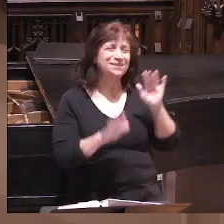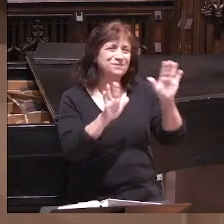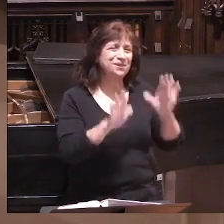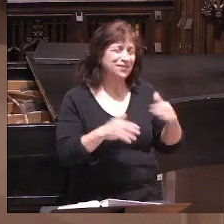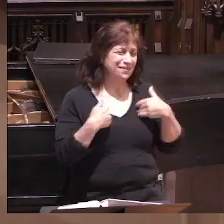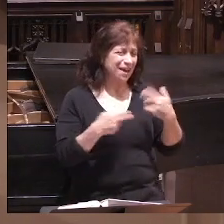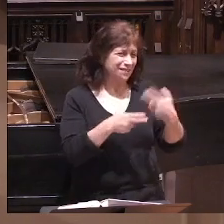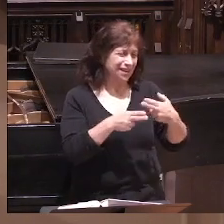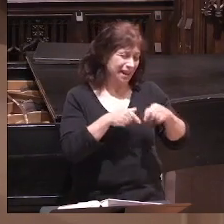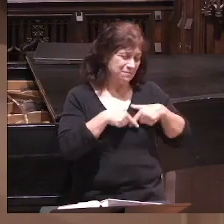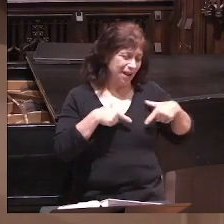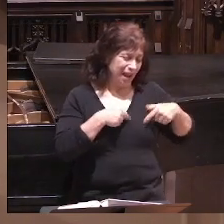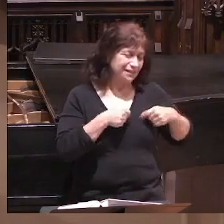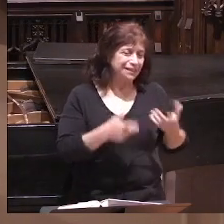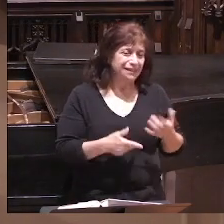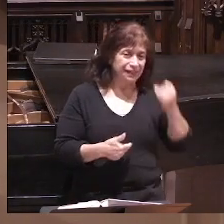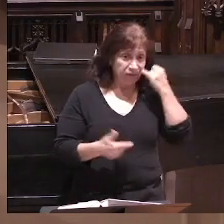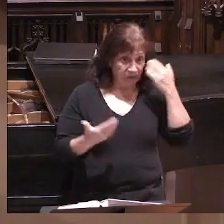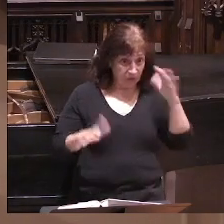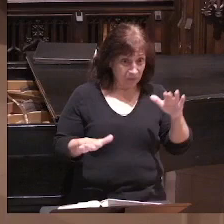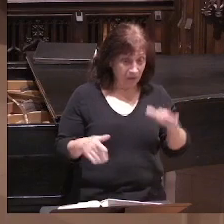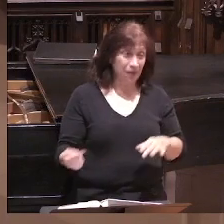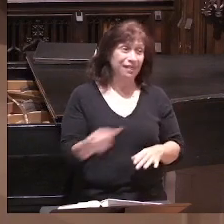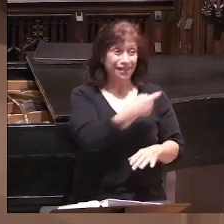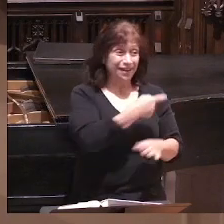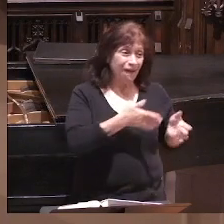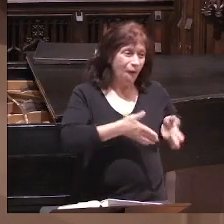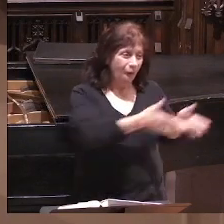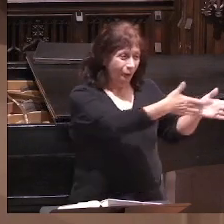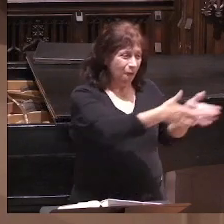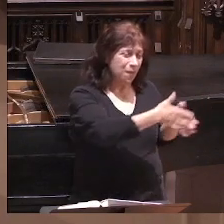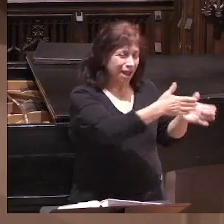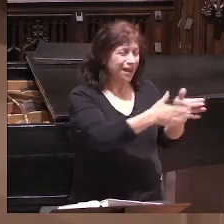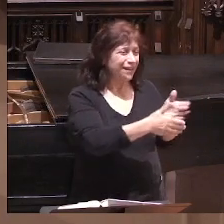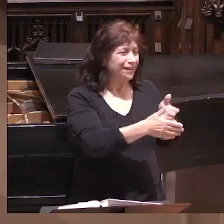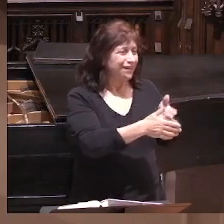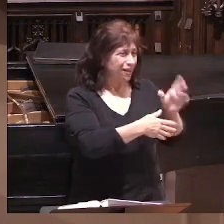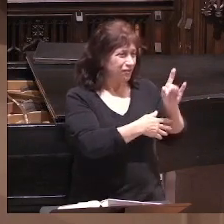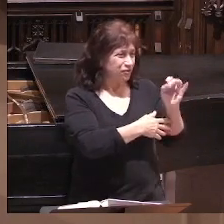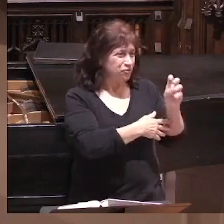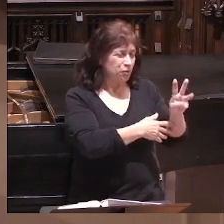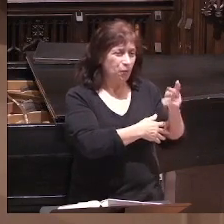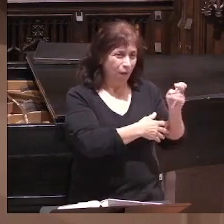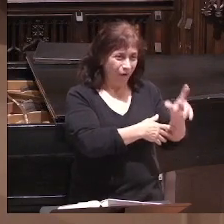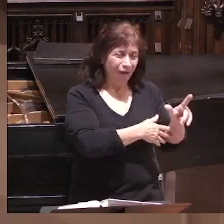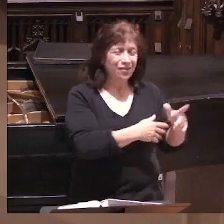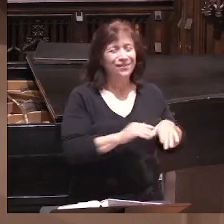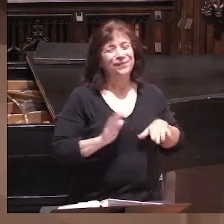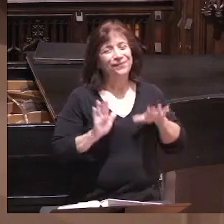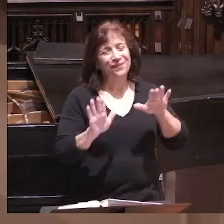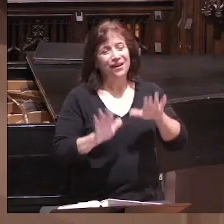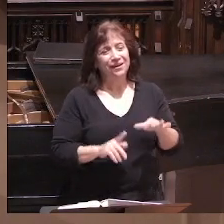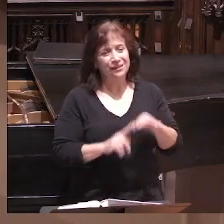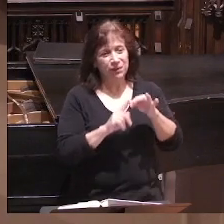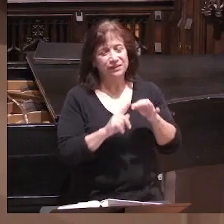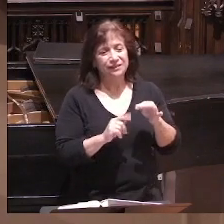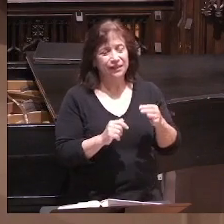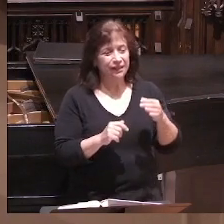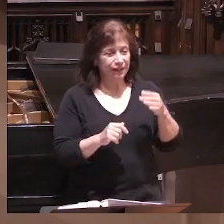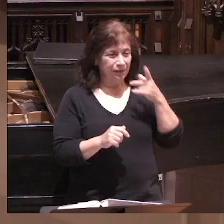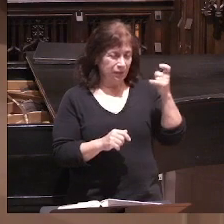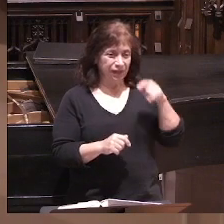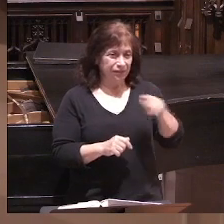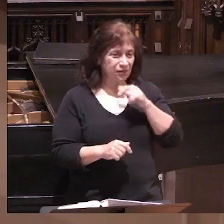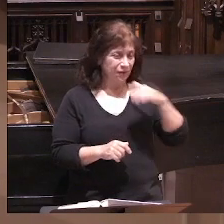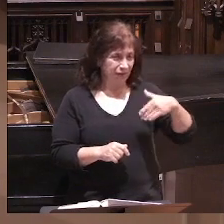name tags are, if you don't know, they're in the hallway, pass-through hall, and they're great, especially since you haven't